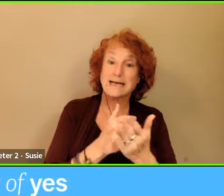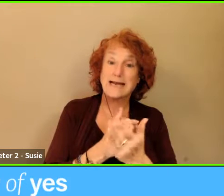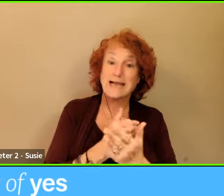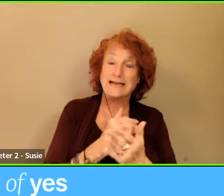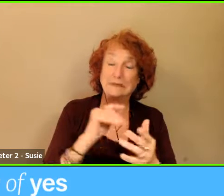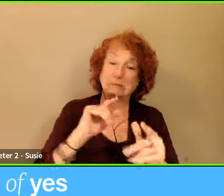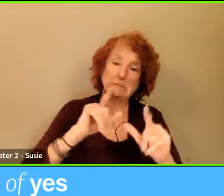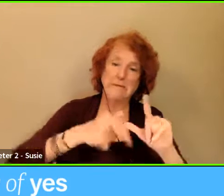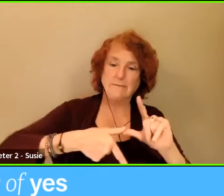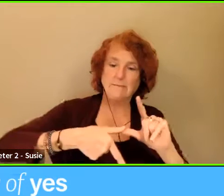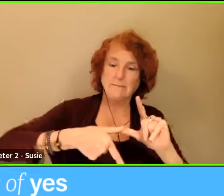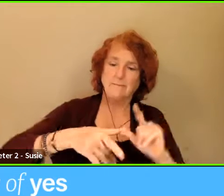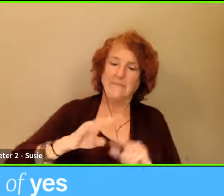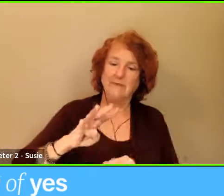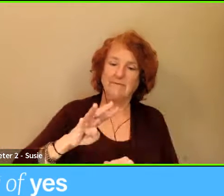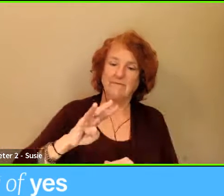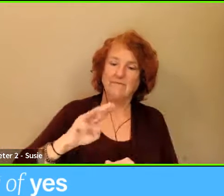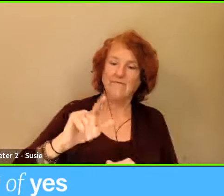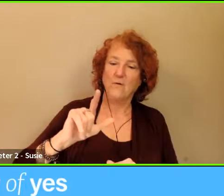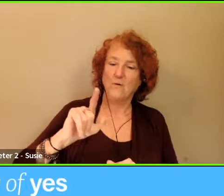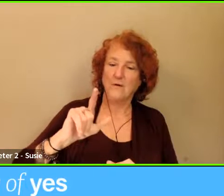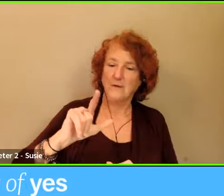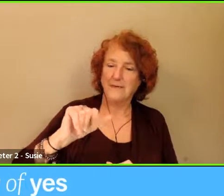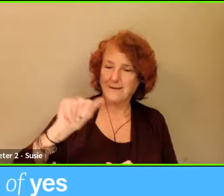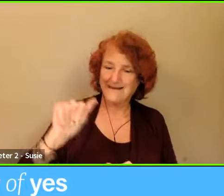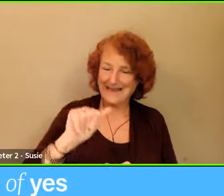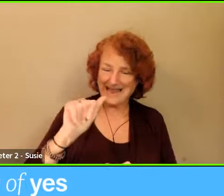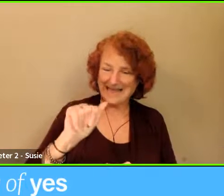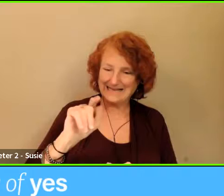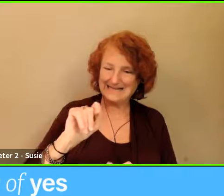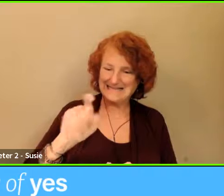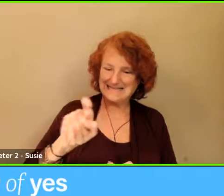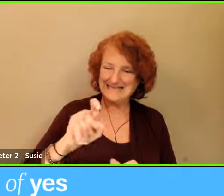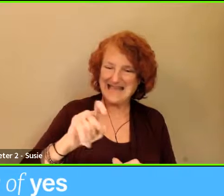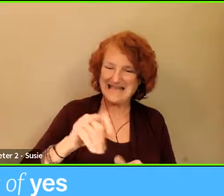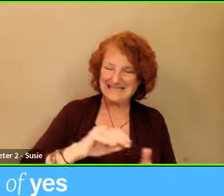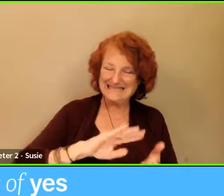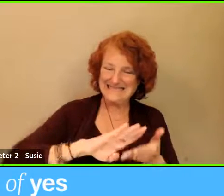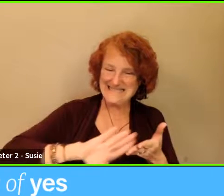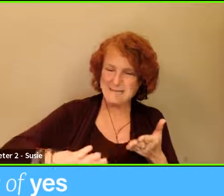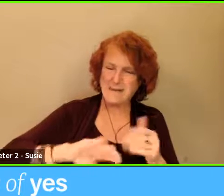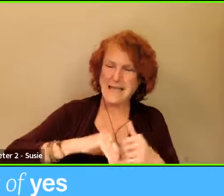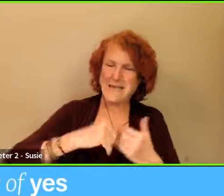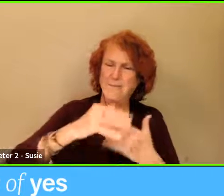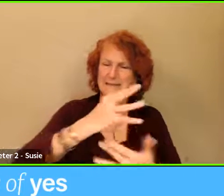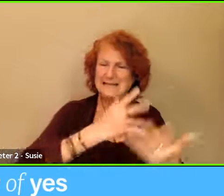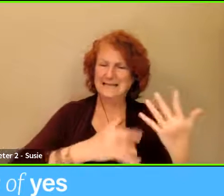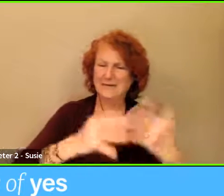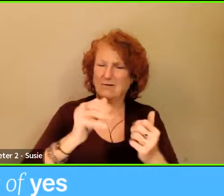expired 421A, which is the tax exemption, how will this interact with UAP?